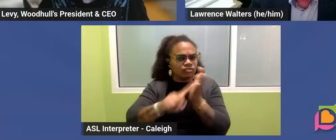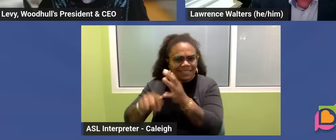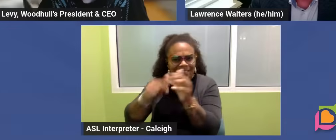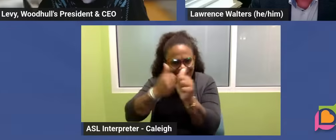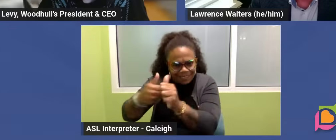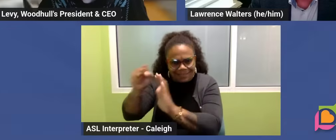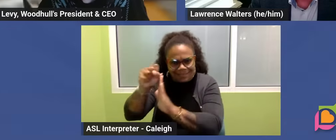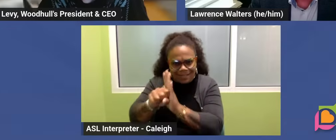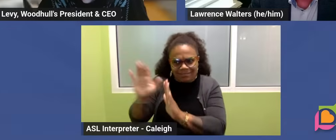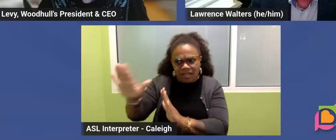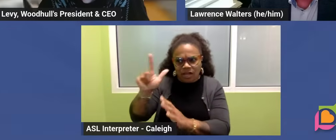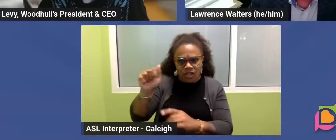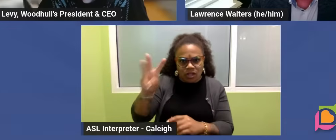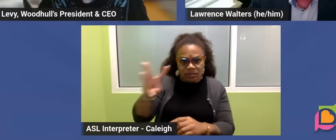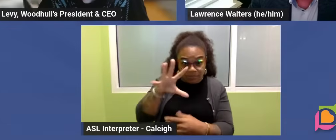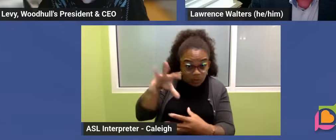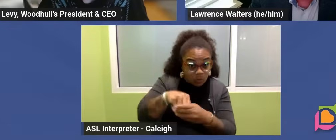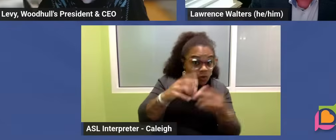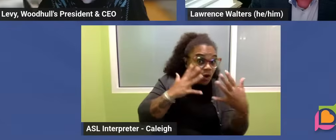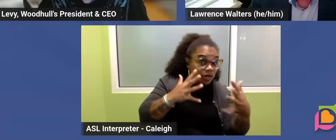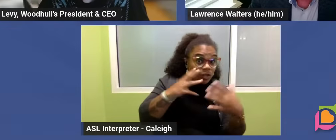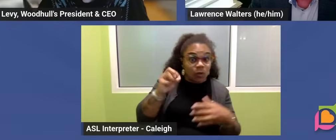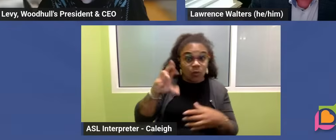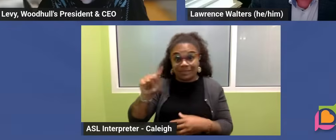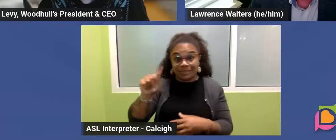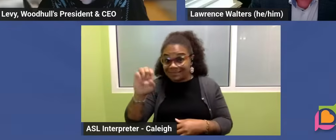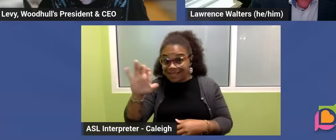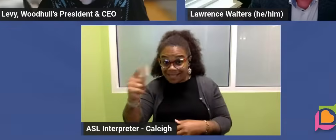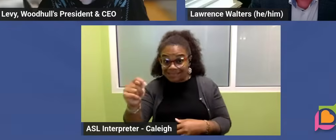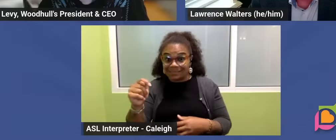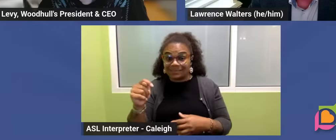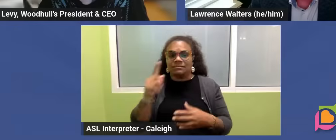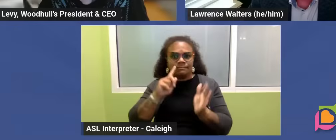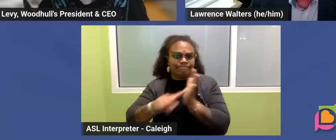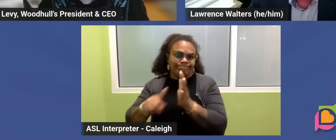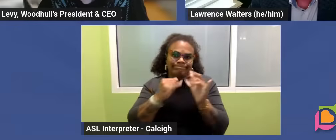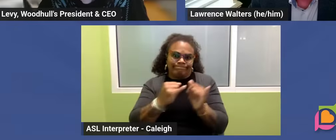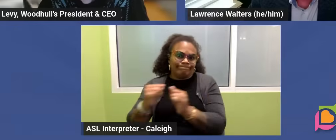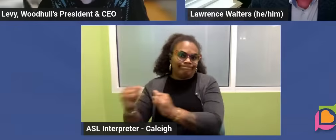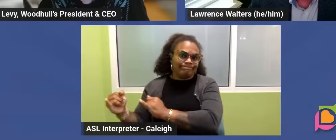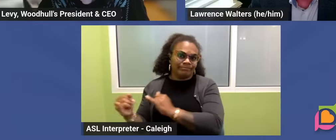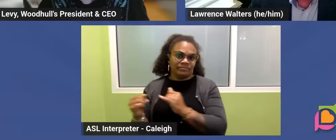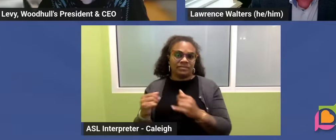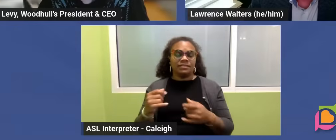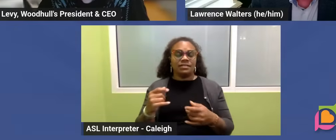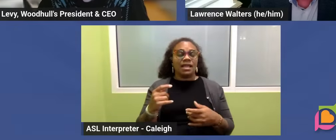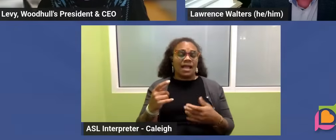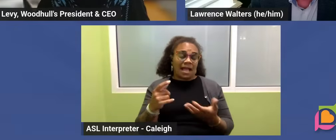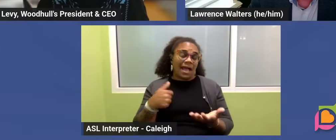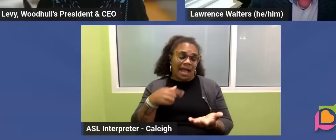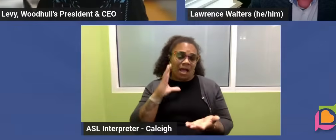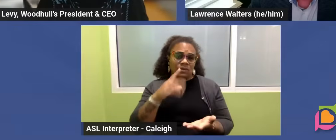or text would be included. But I can say it is likely included in most of them.